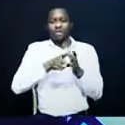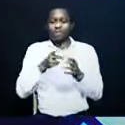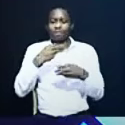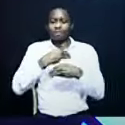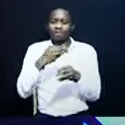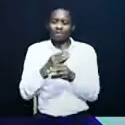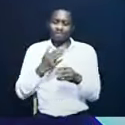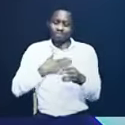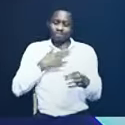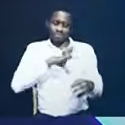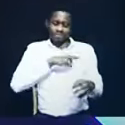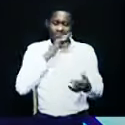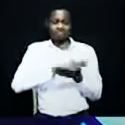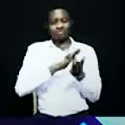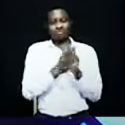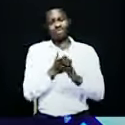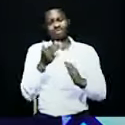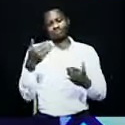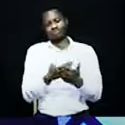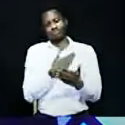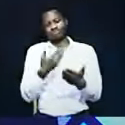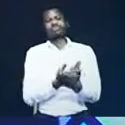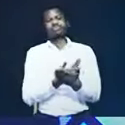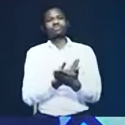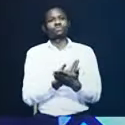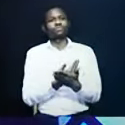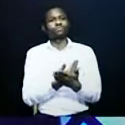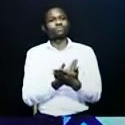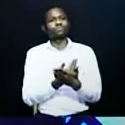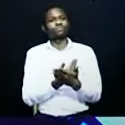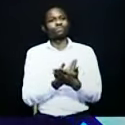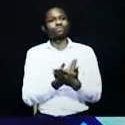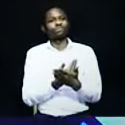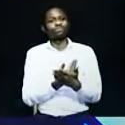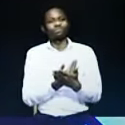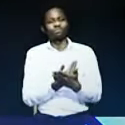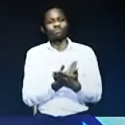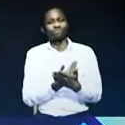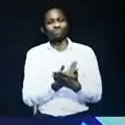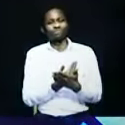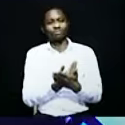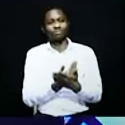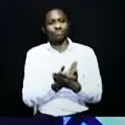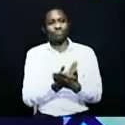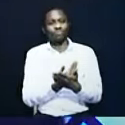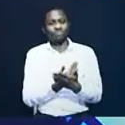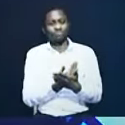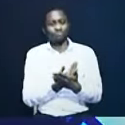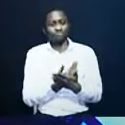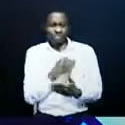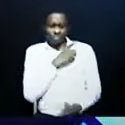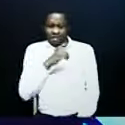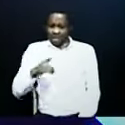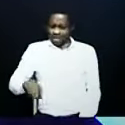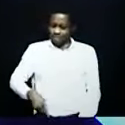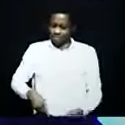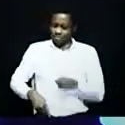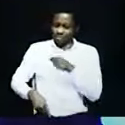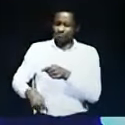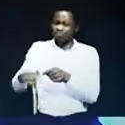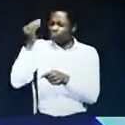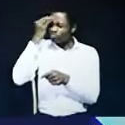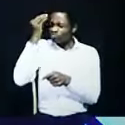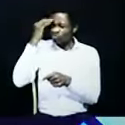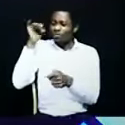Oh, yanko po ye hum hum fo fras ye tim e wo mimu. Now he was well aware of the weakness of the spirit man. Na